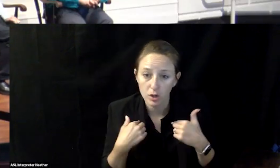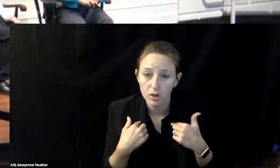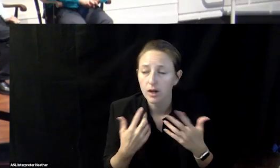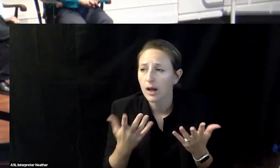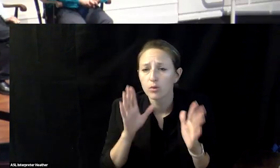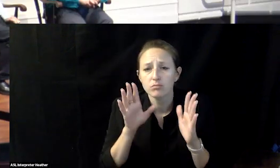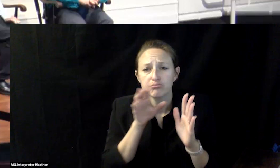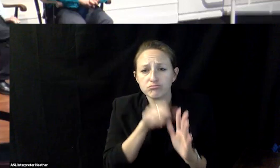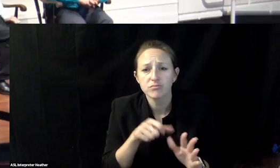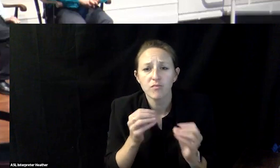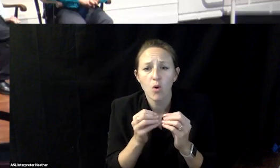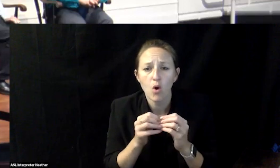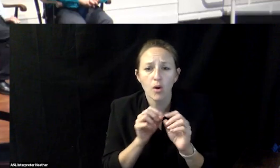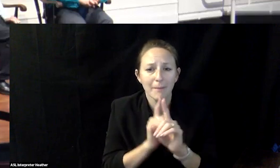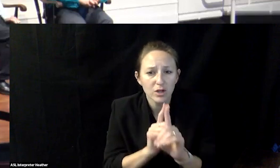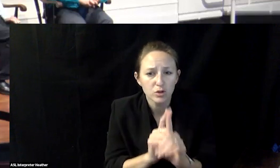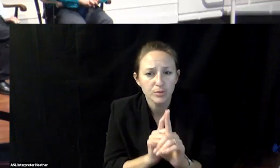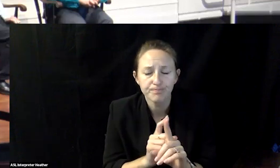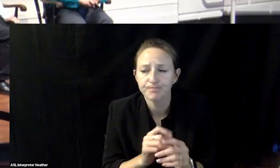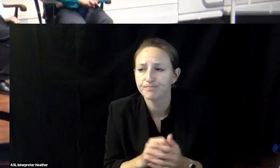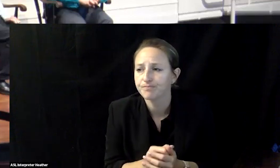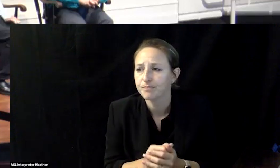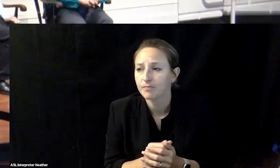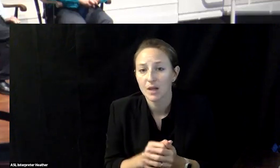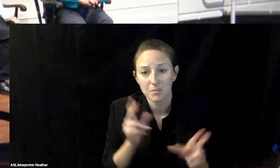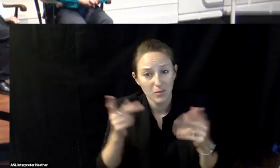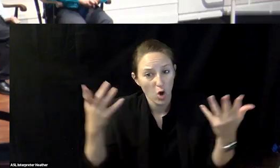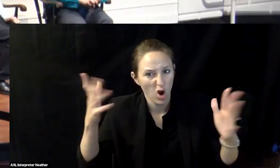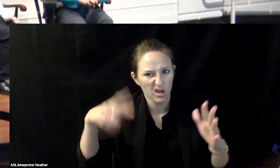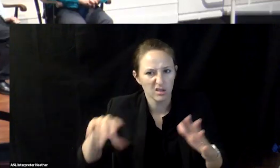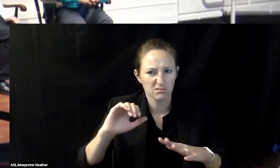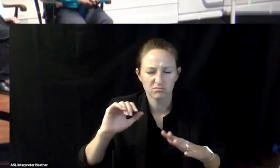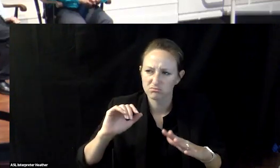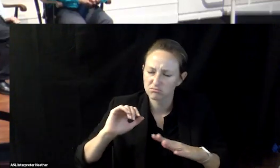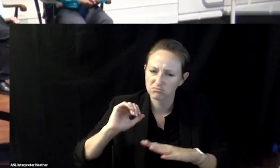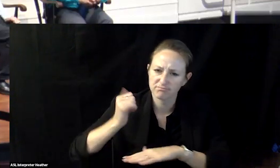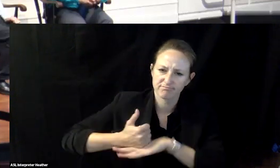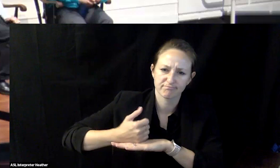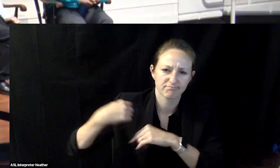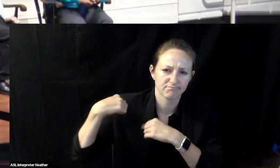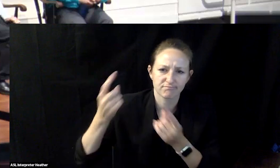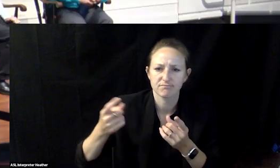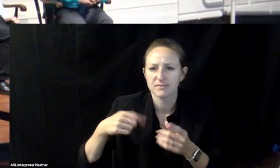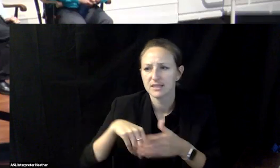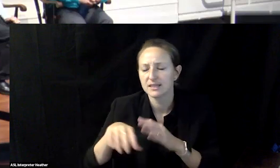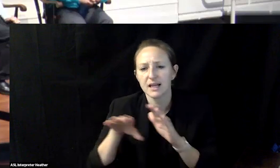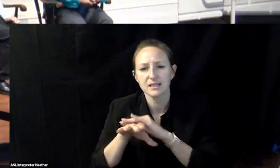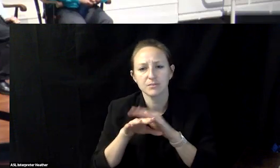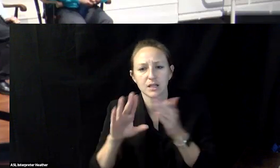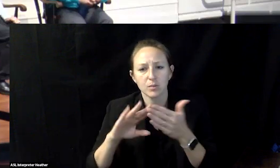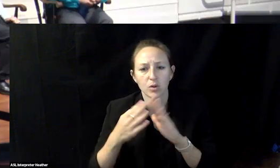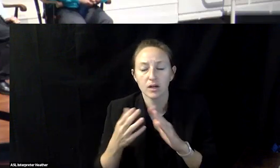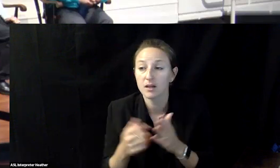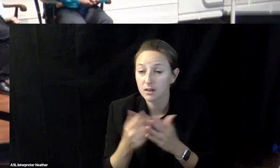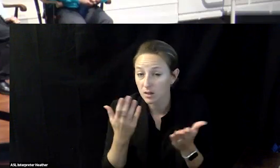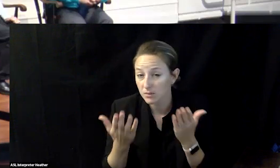mentorship from, you know, people who are already established in the, you know, accessibility community. And I was wondering if you